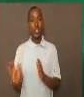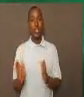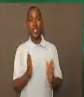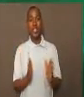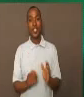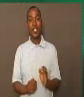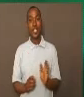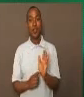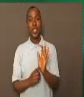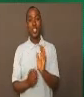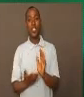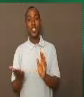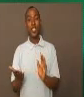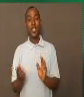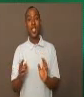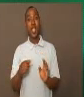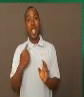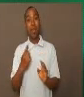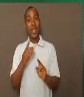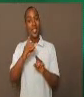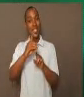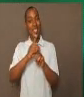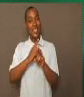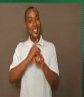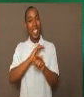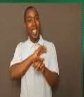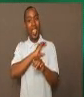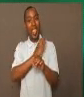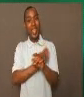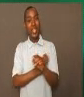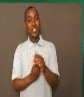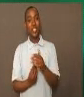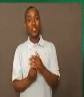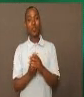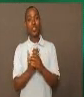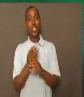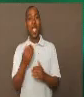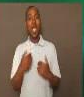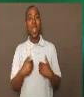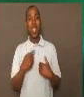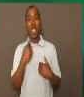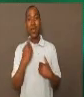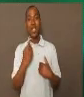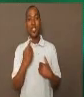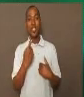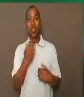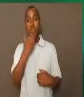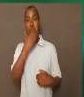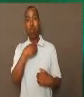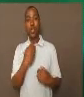There is direct energy, such as the heat used to cook, and there